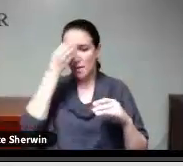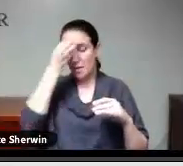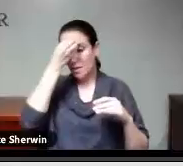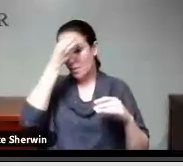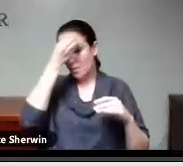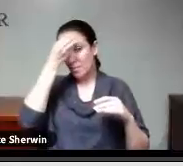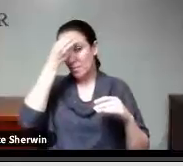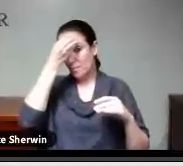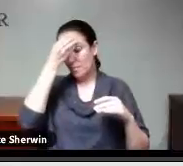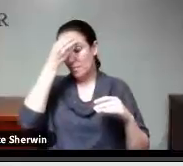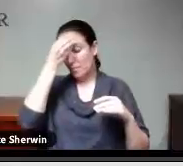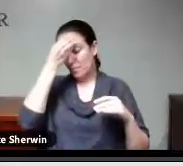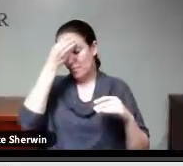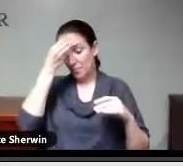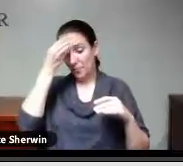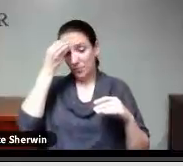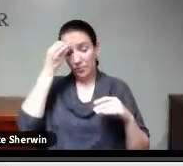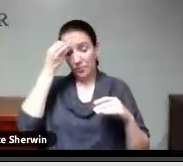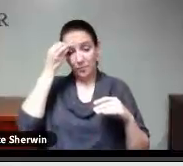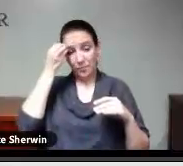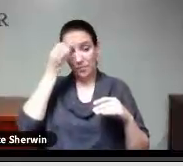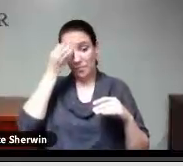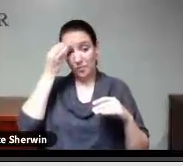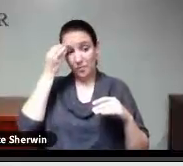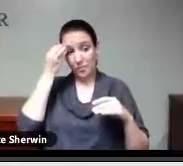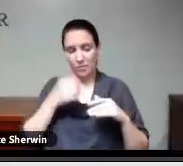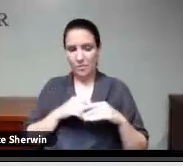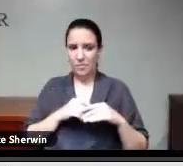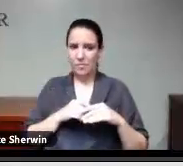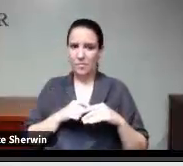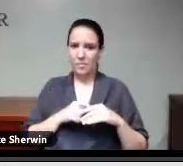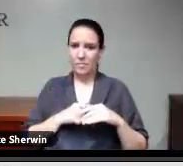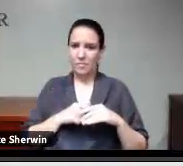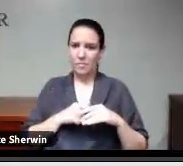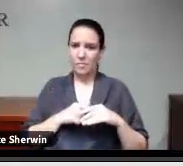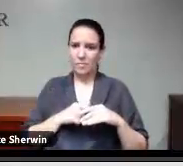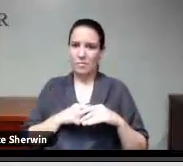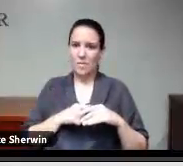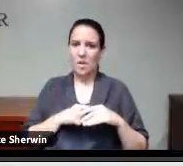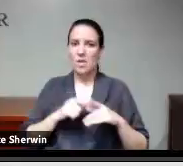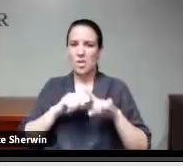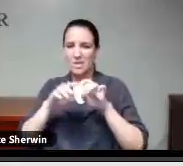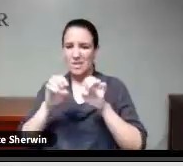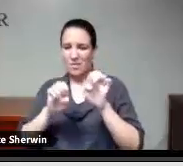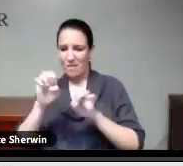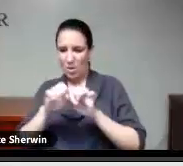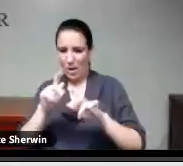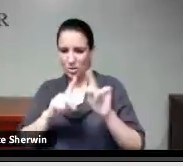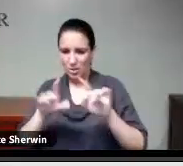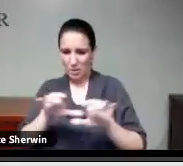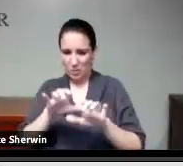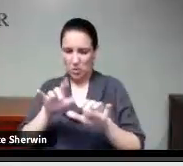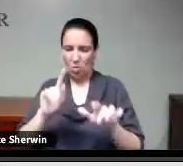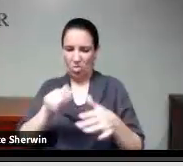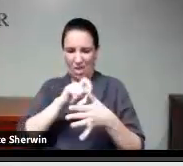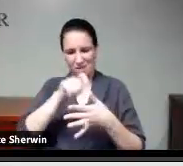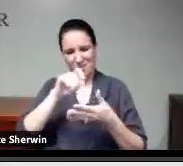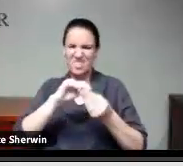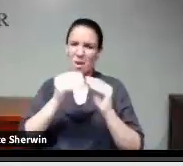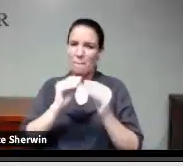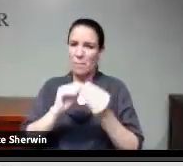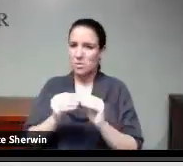the numbers of surveys that people, the evaluations that people complete, those sorts of things. But there are much more